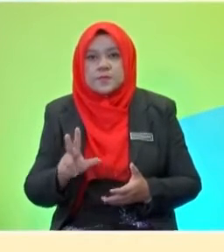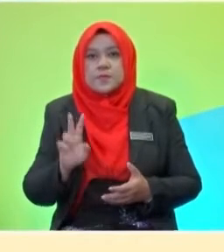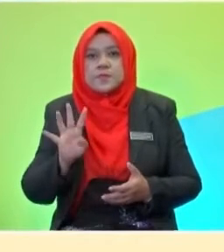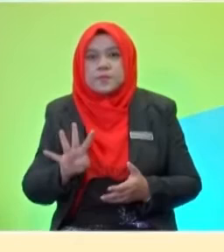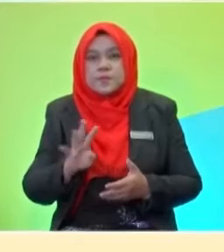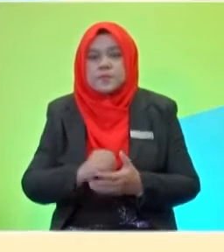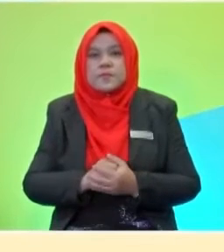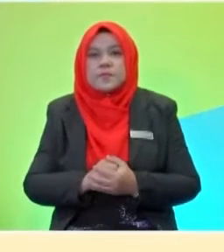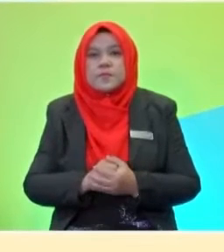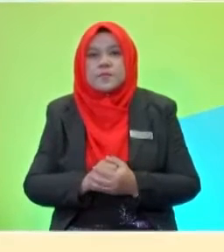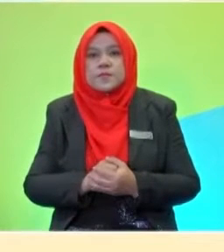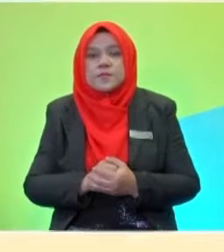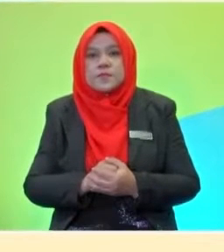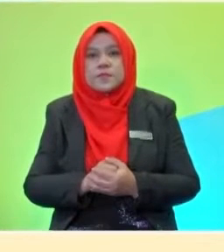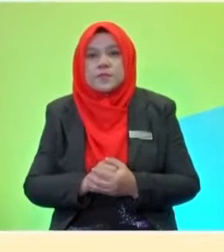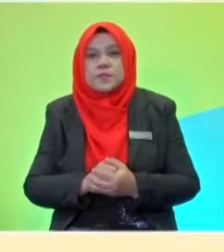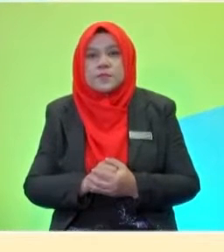1, 2, 3, 4. Okay.